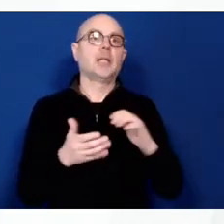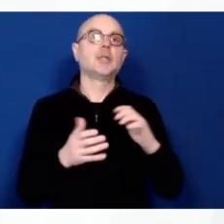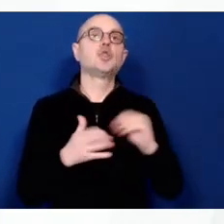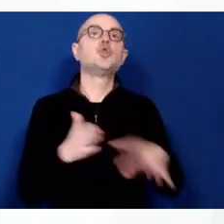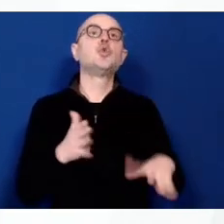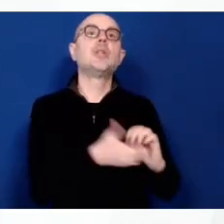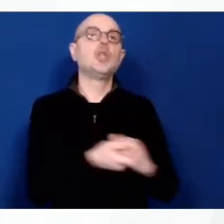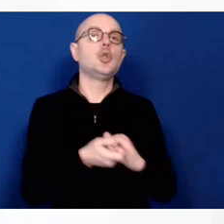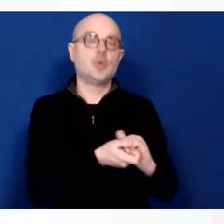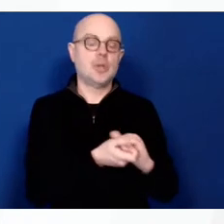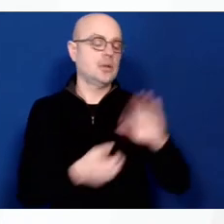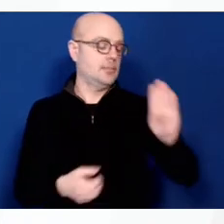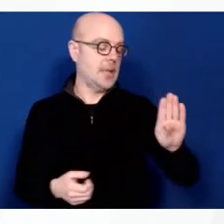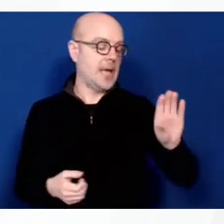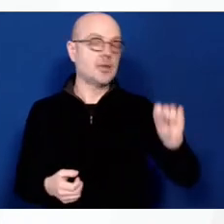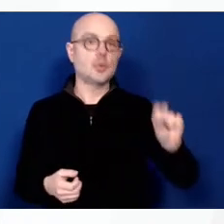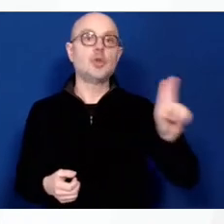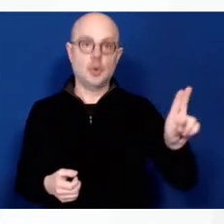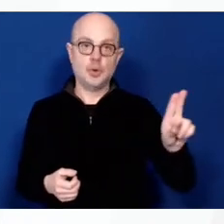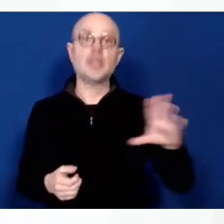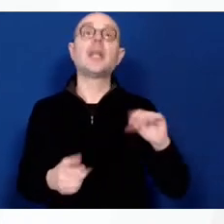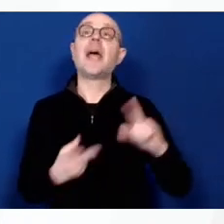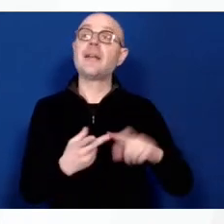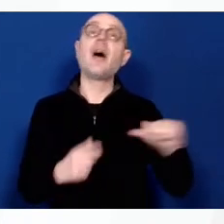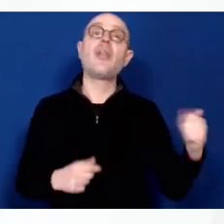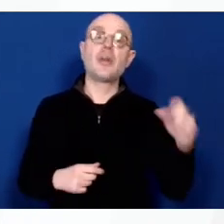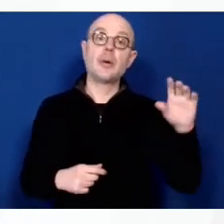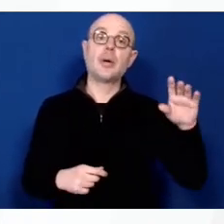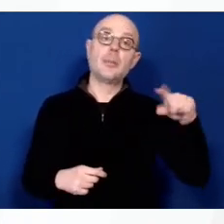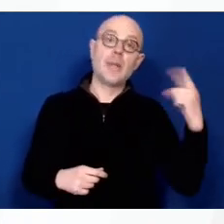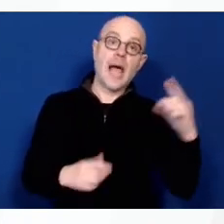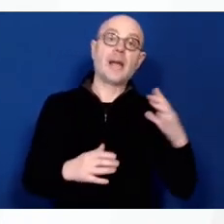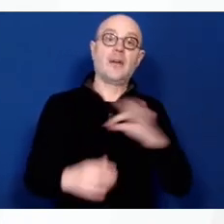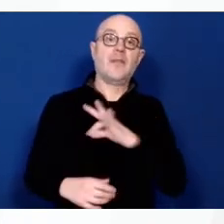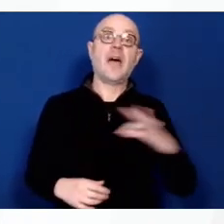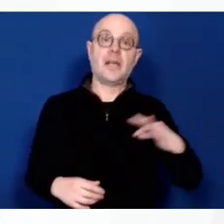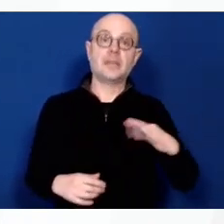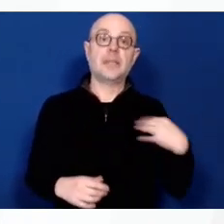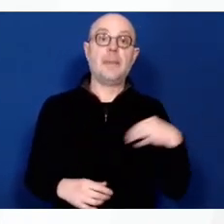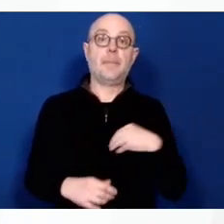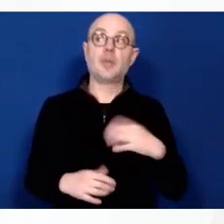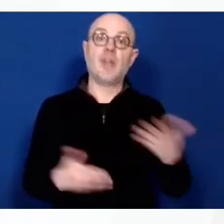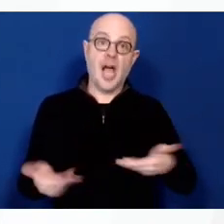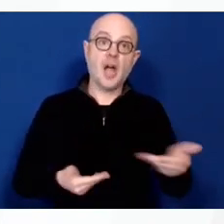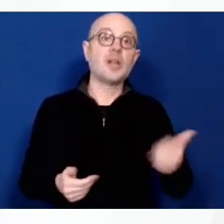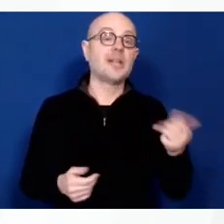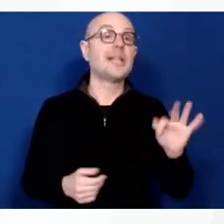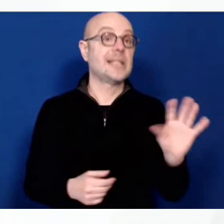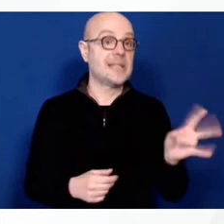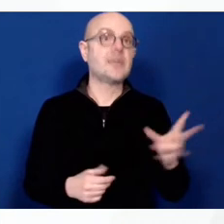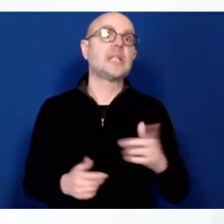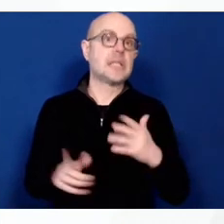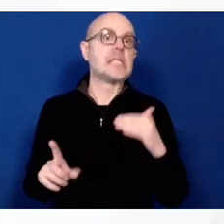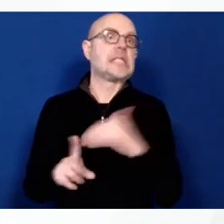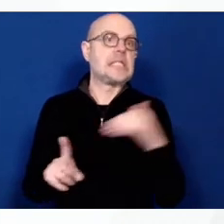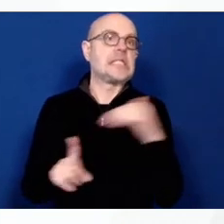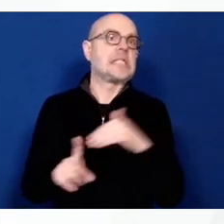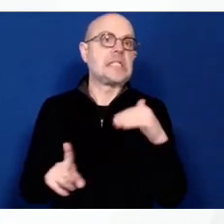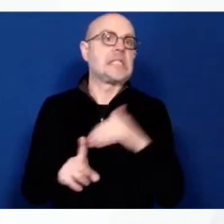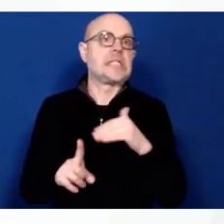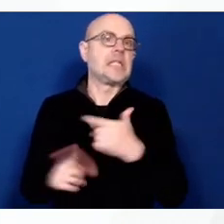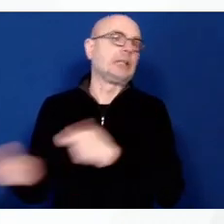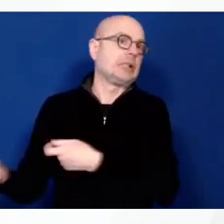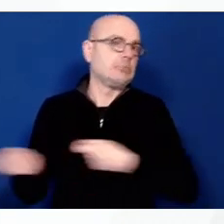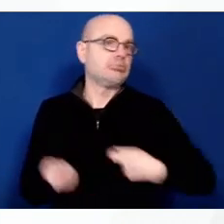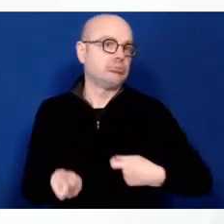Lawrence's and several other Black faculty members' hires in the early 1970s. And in turn, his time at the